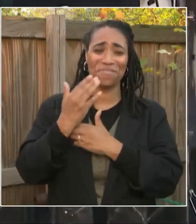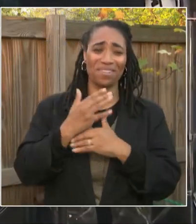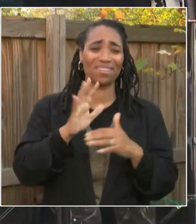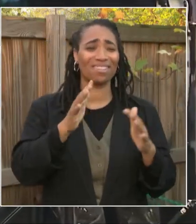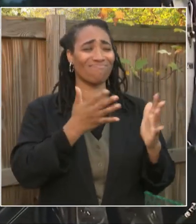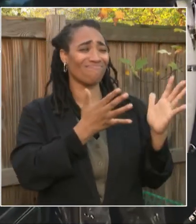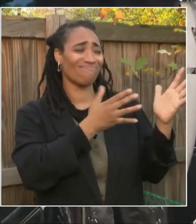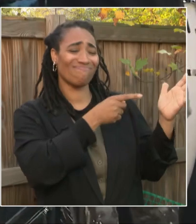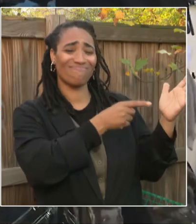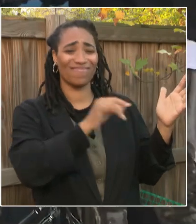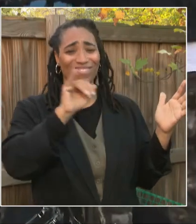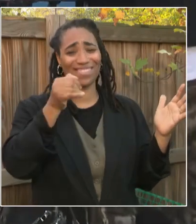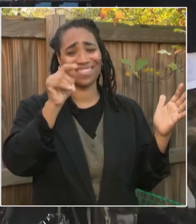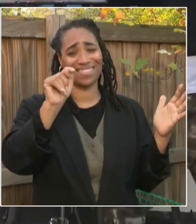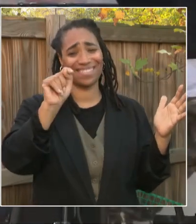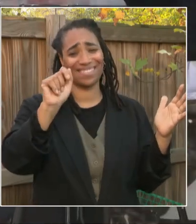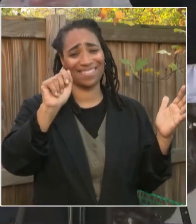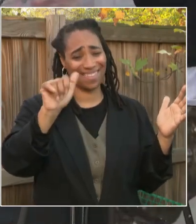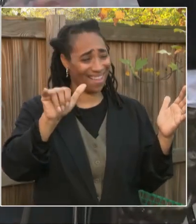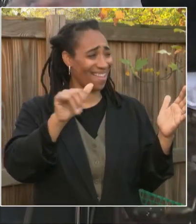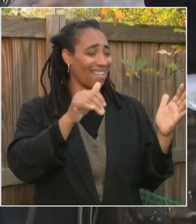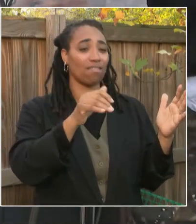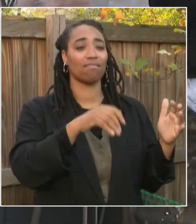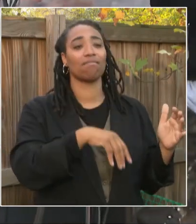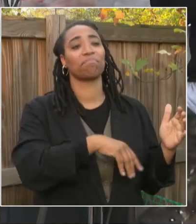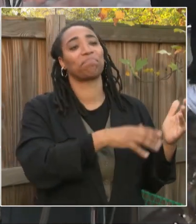big round of applause.